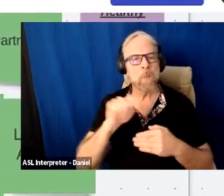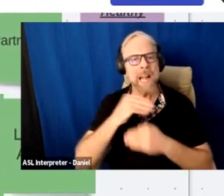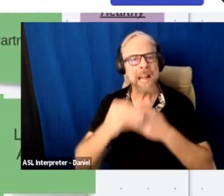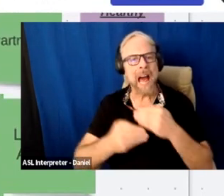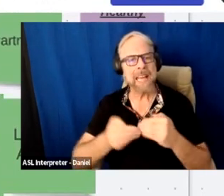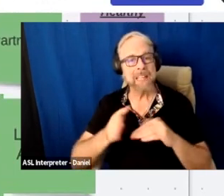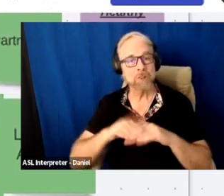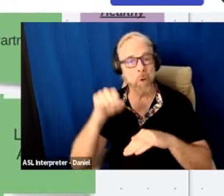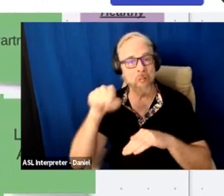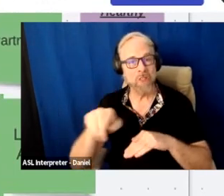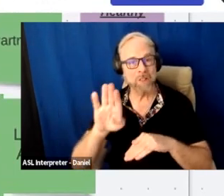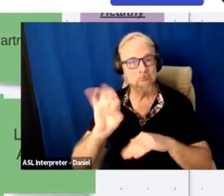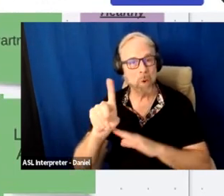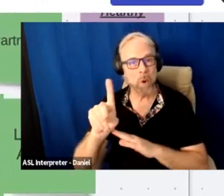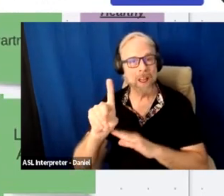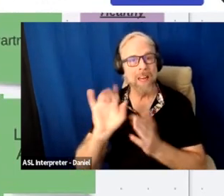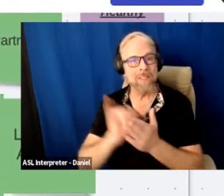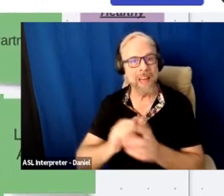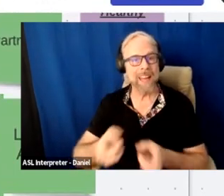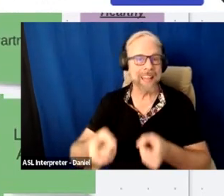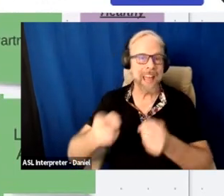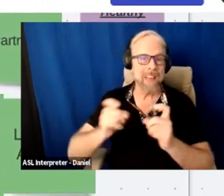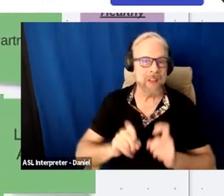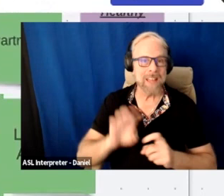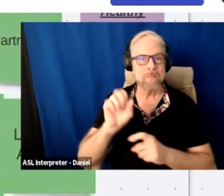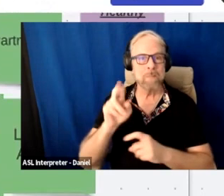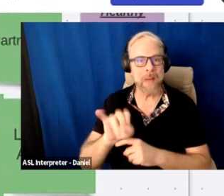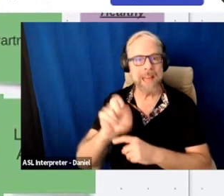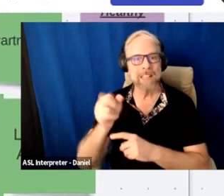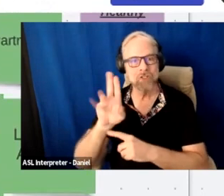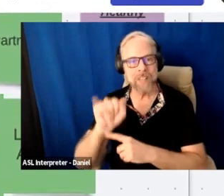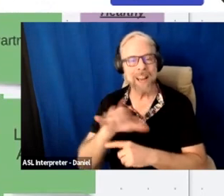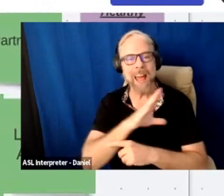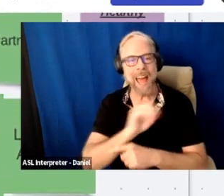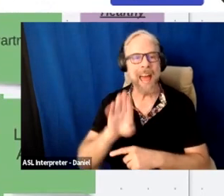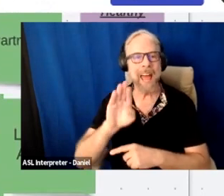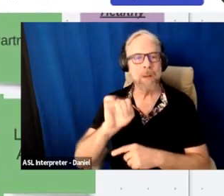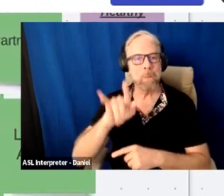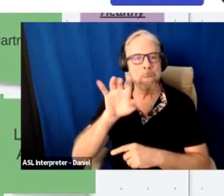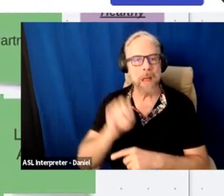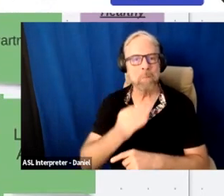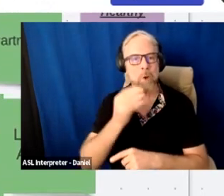board that is able to give us Ben and Jerry's and maple sugar candy.